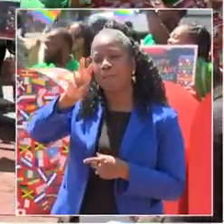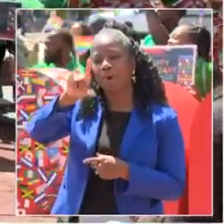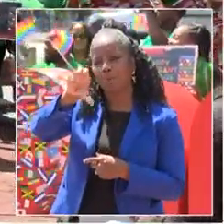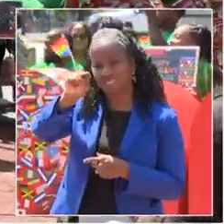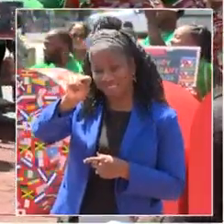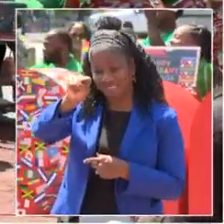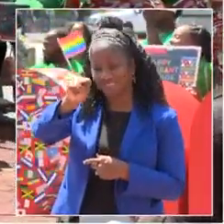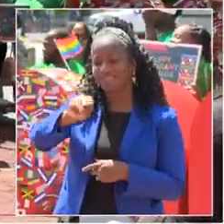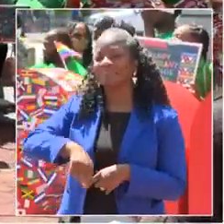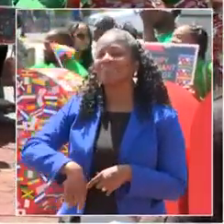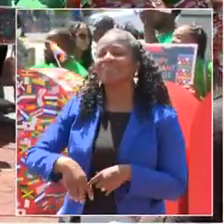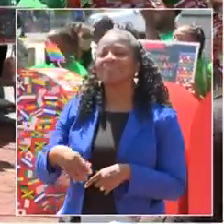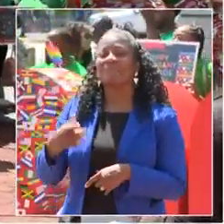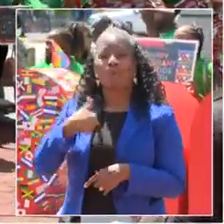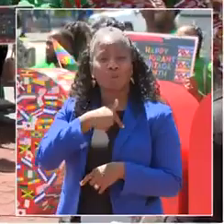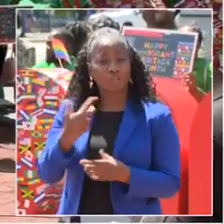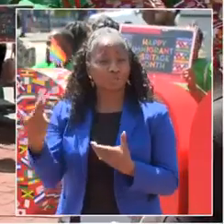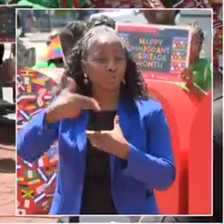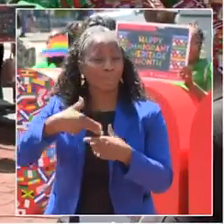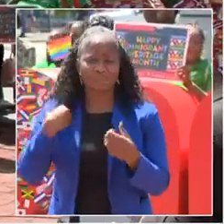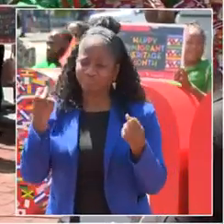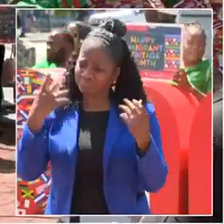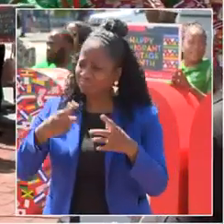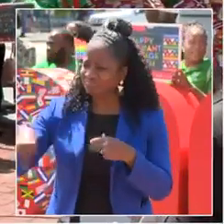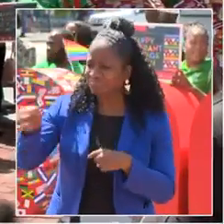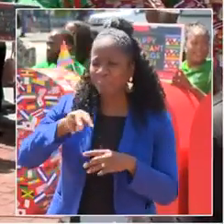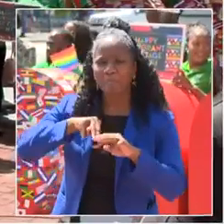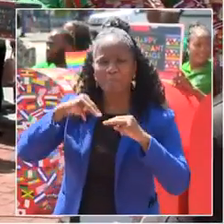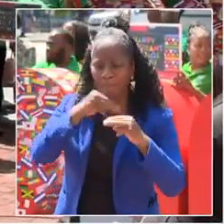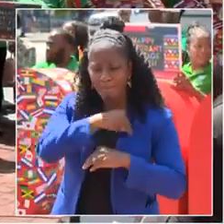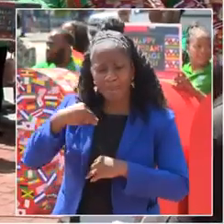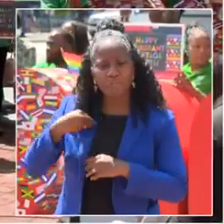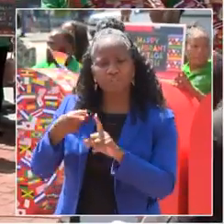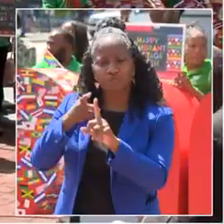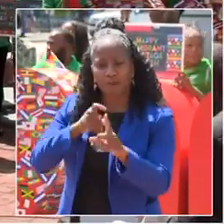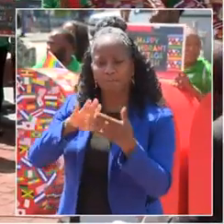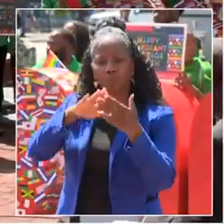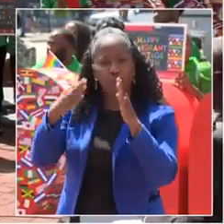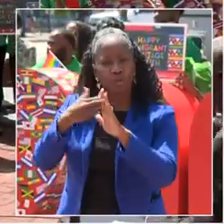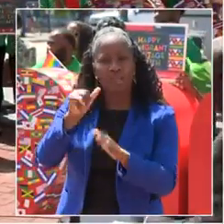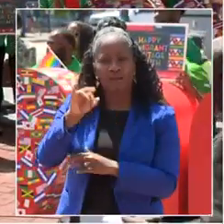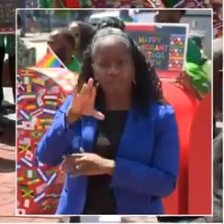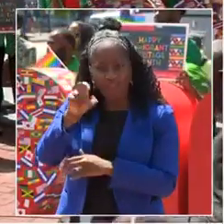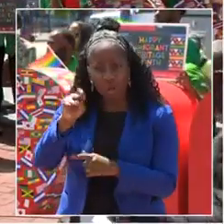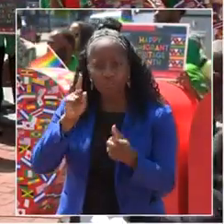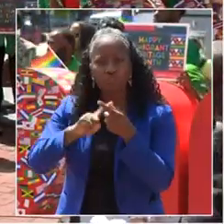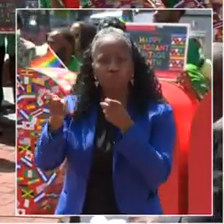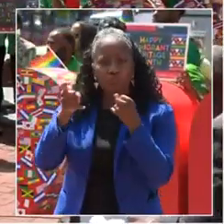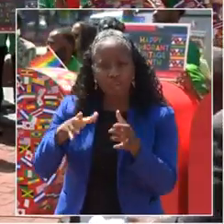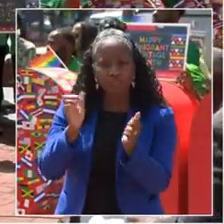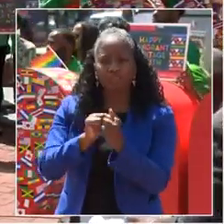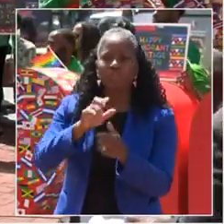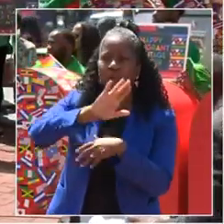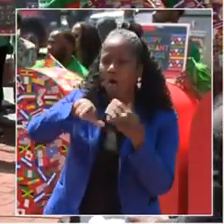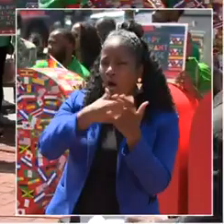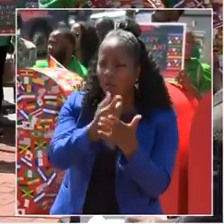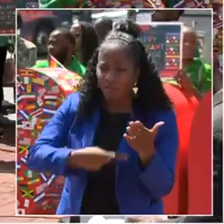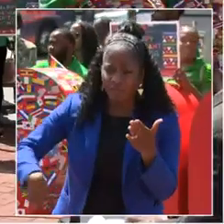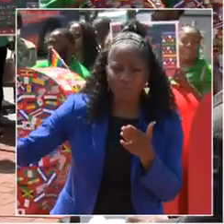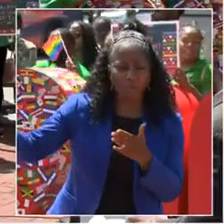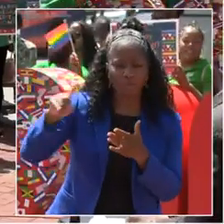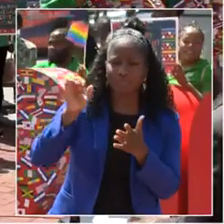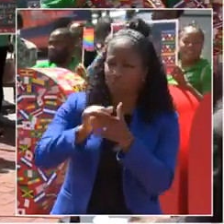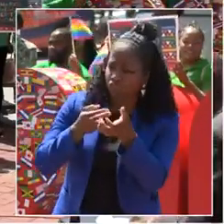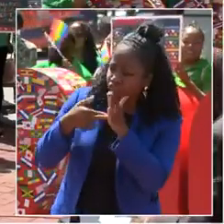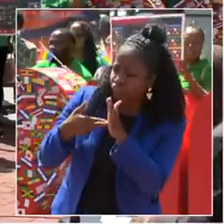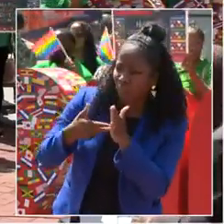We are joined by all of the members of the Mayor's Office of Community Affairs, the directors that represent all of our